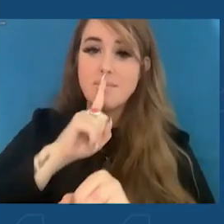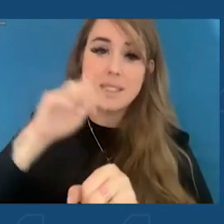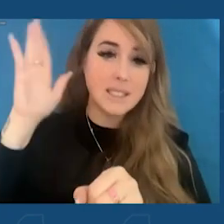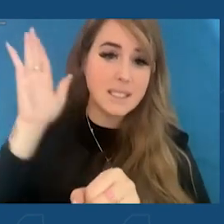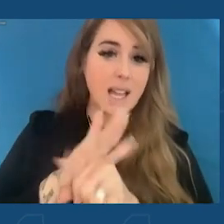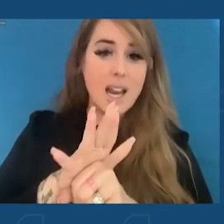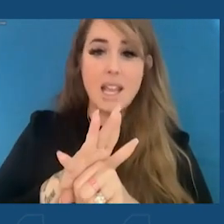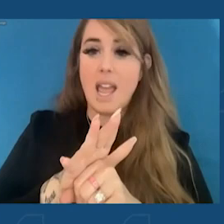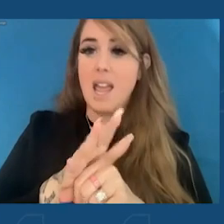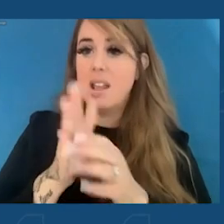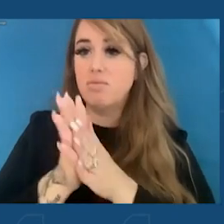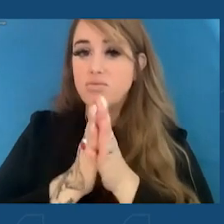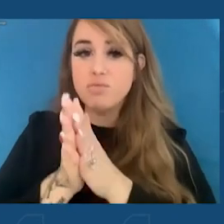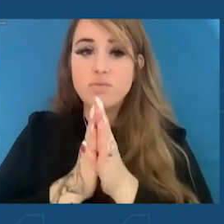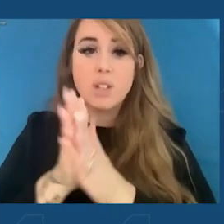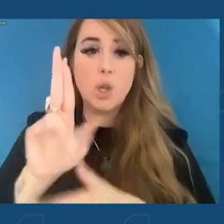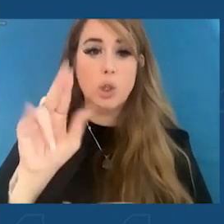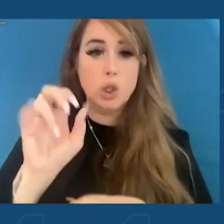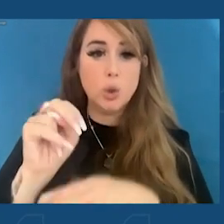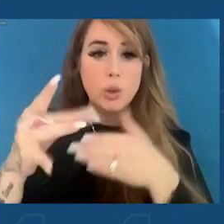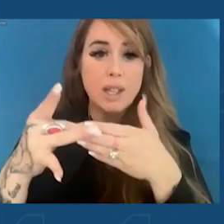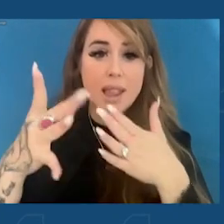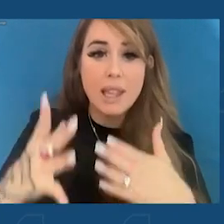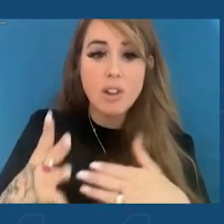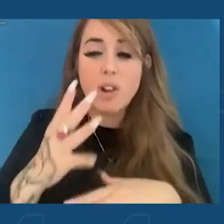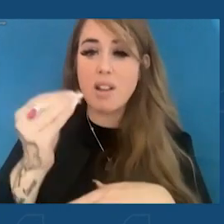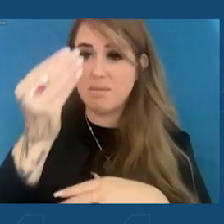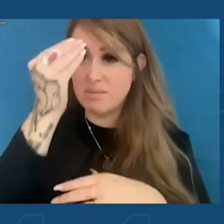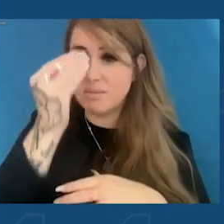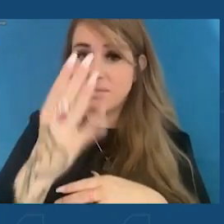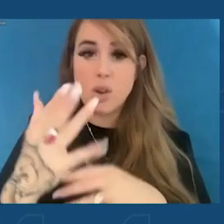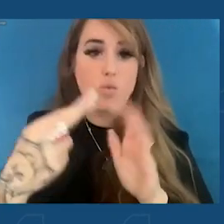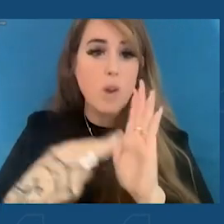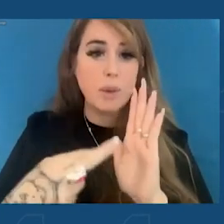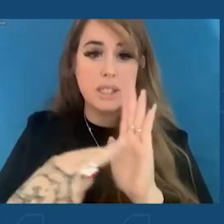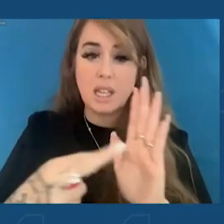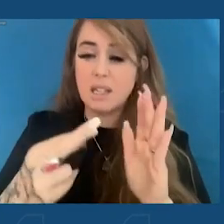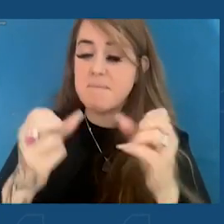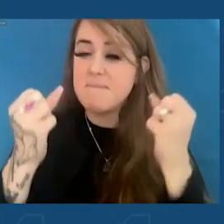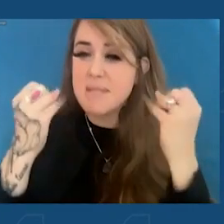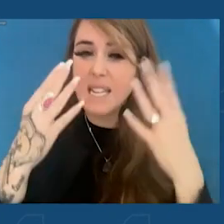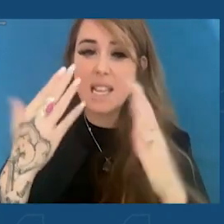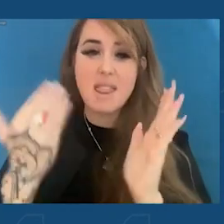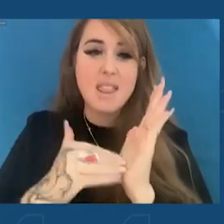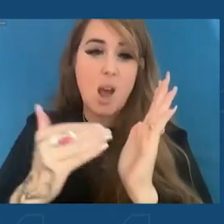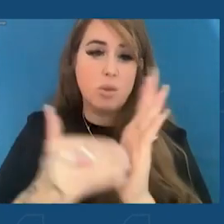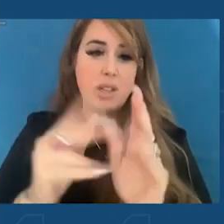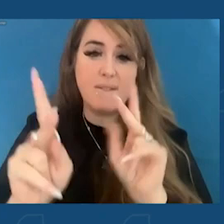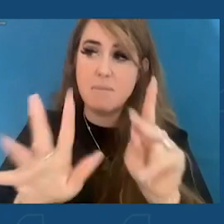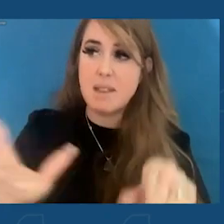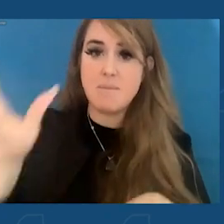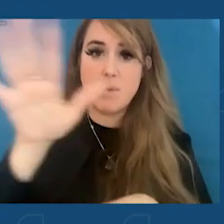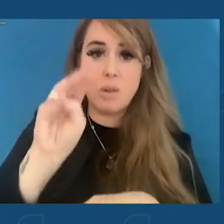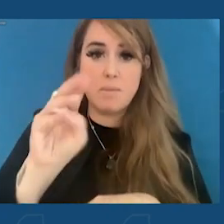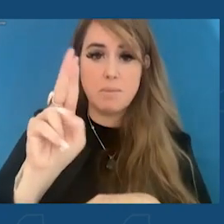committed union leader, and let me tell you, representing tens of thousands of municipal workers that keep New